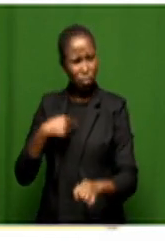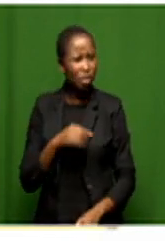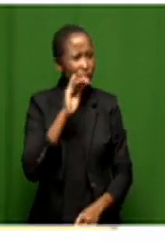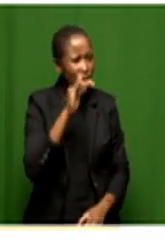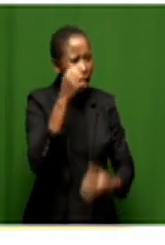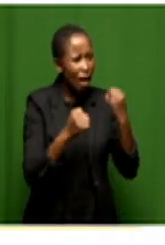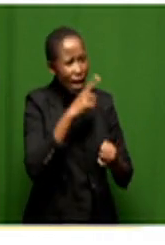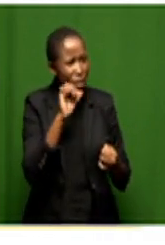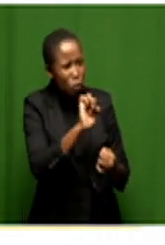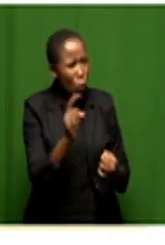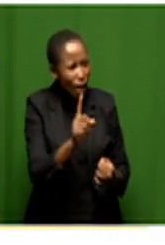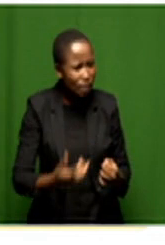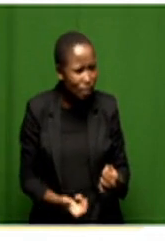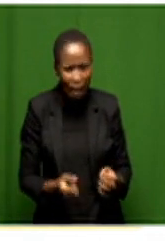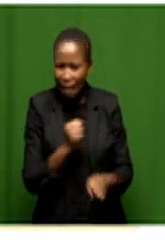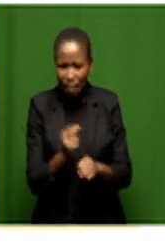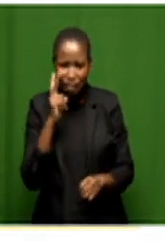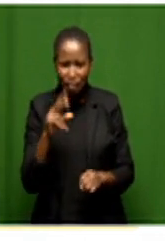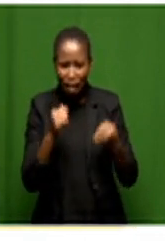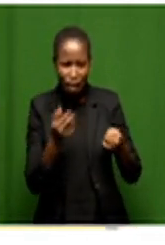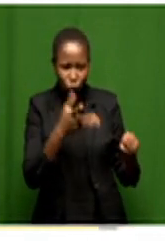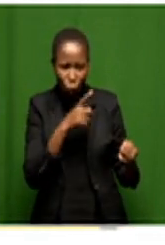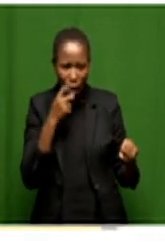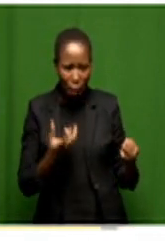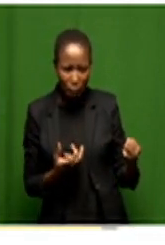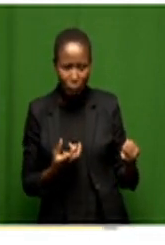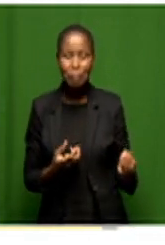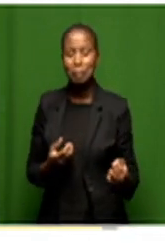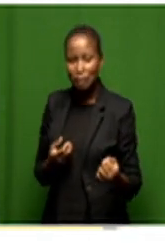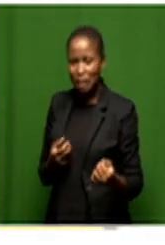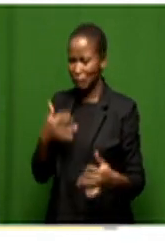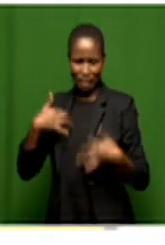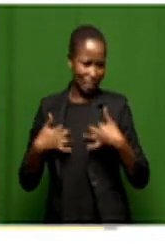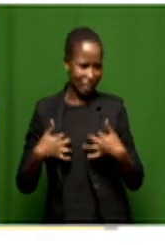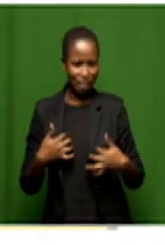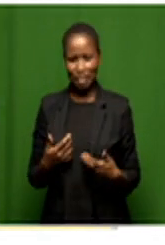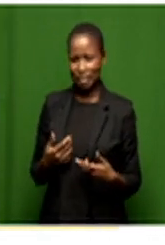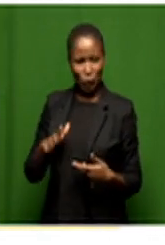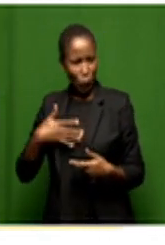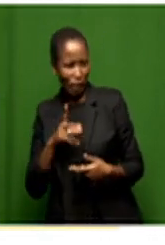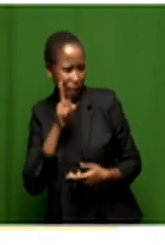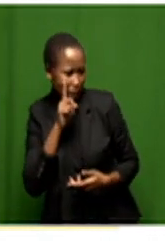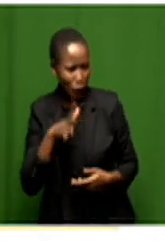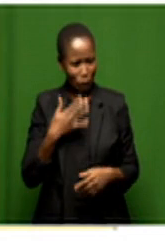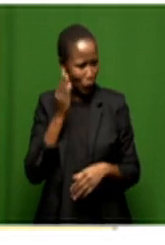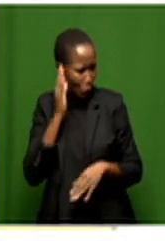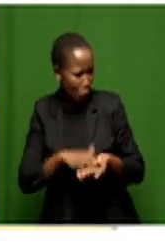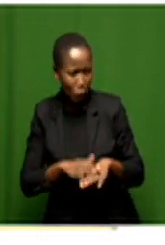this? They were like, I've never seen a car like this. We're excited, and we're like, one of them was